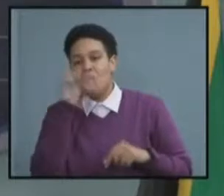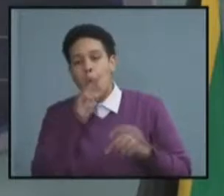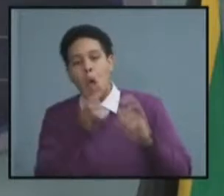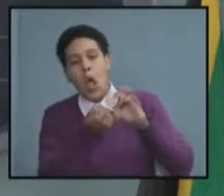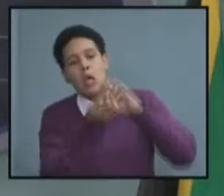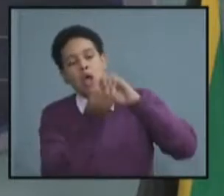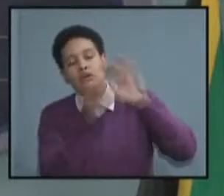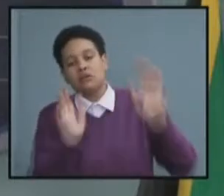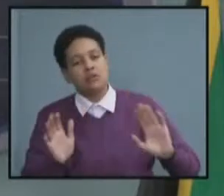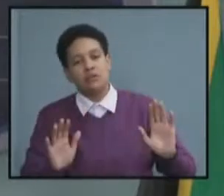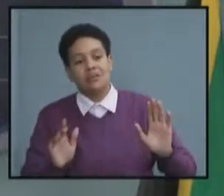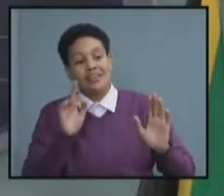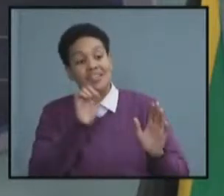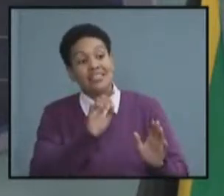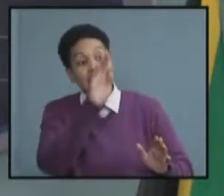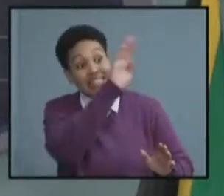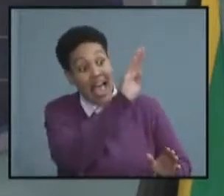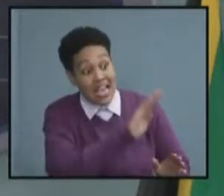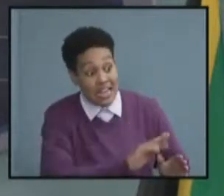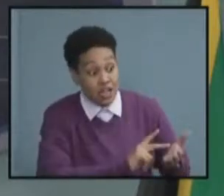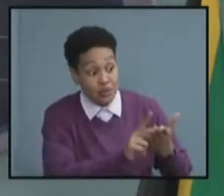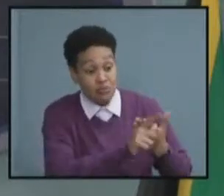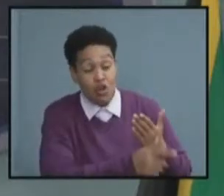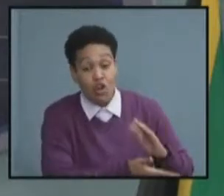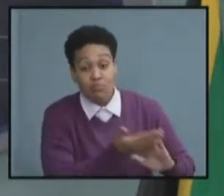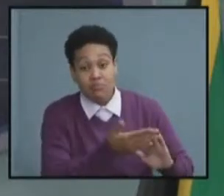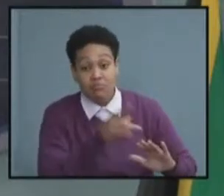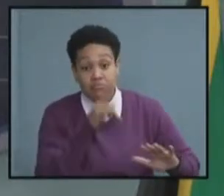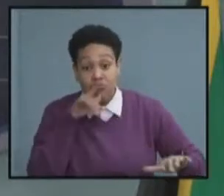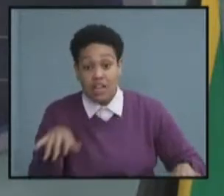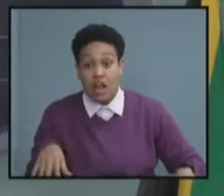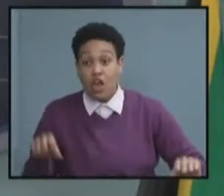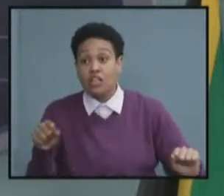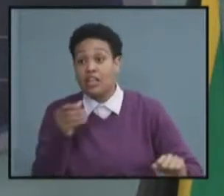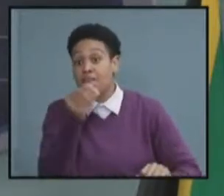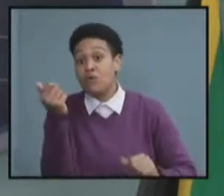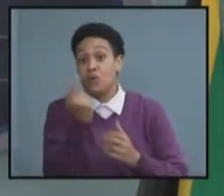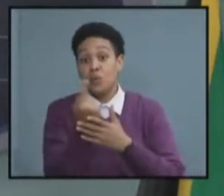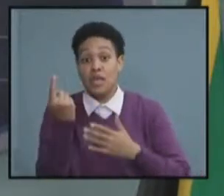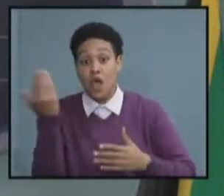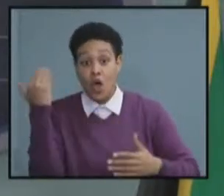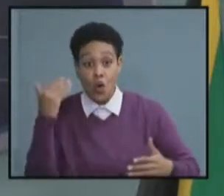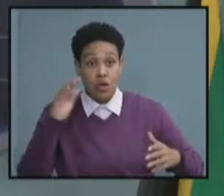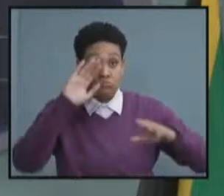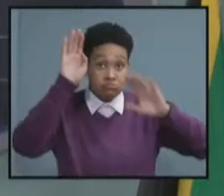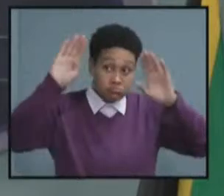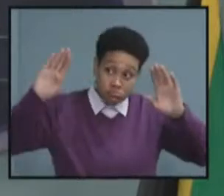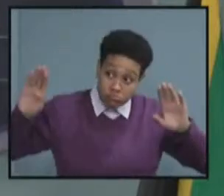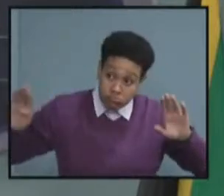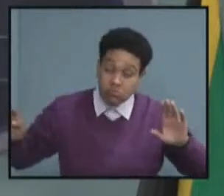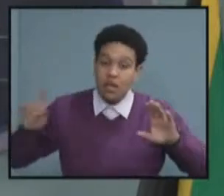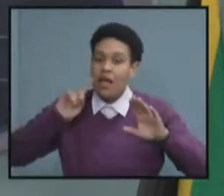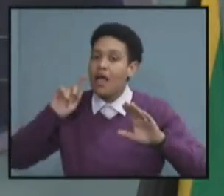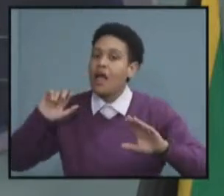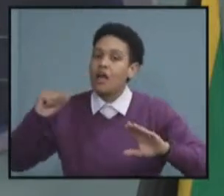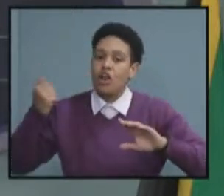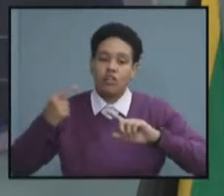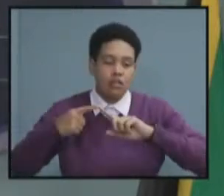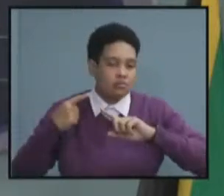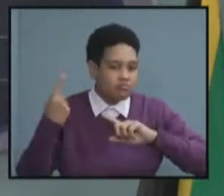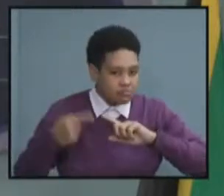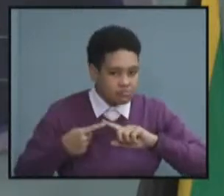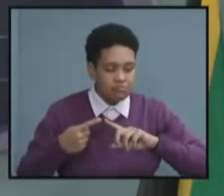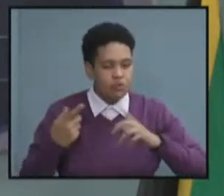That sanitization program was undertaken a couple of weeks ago, and another round has